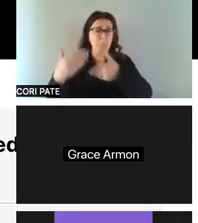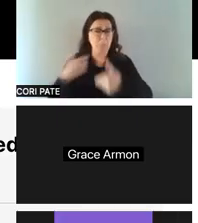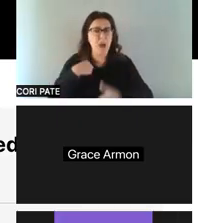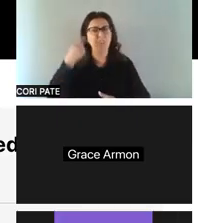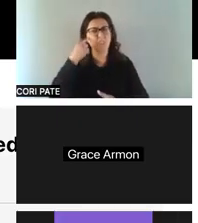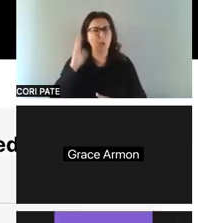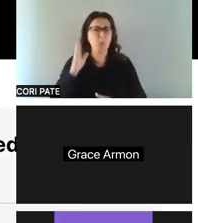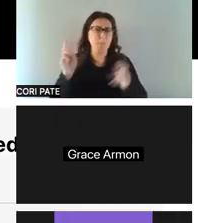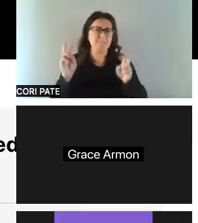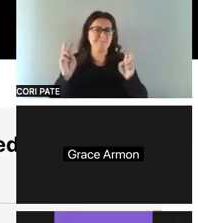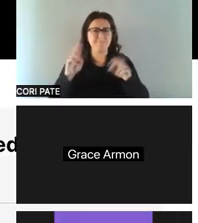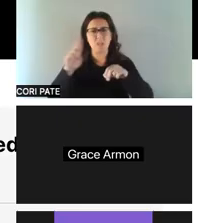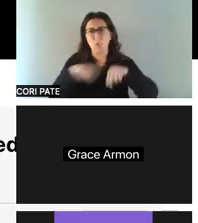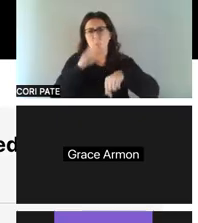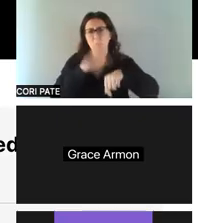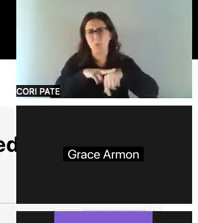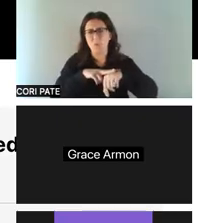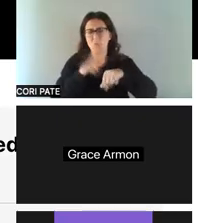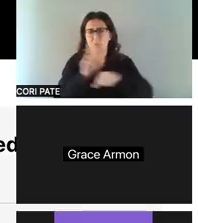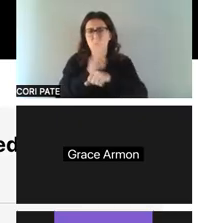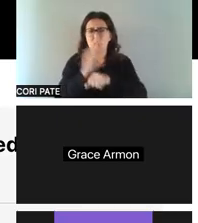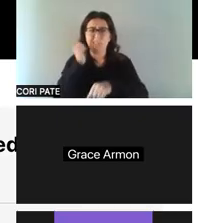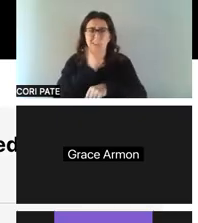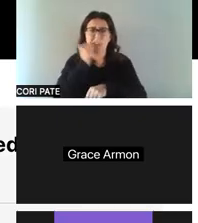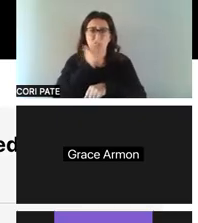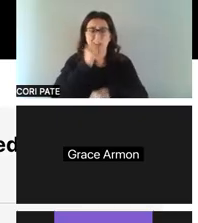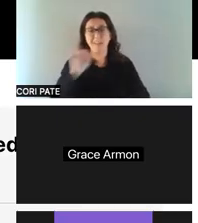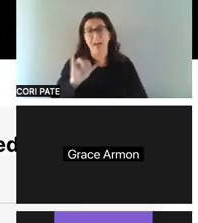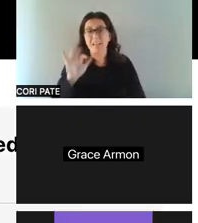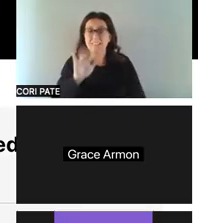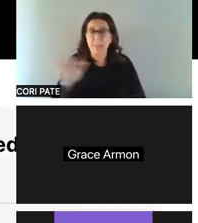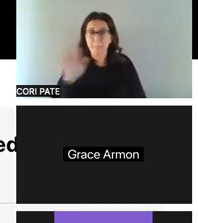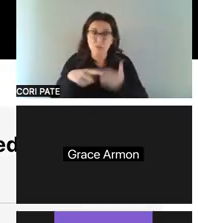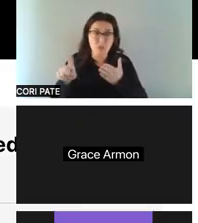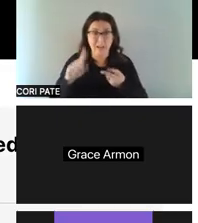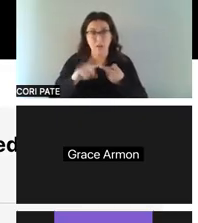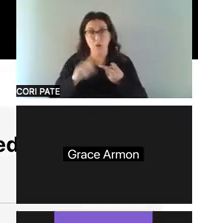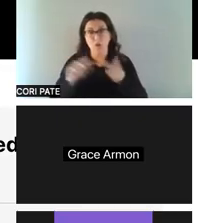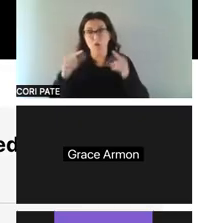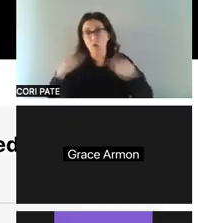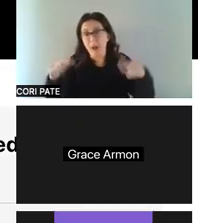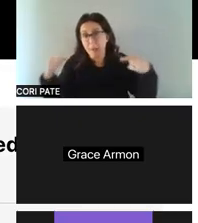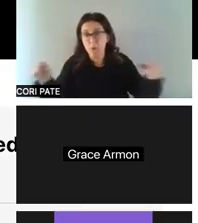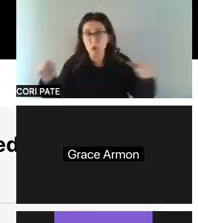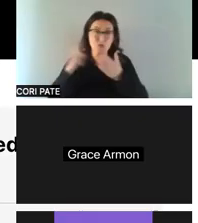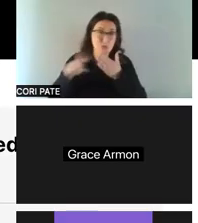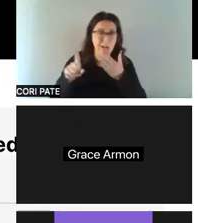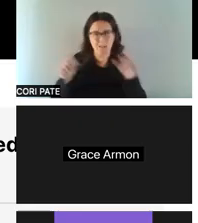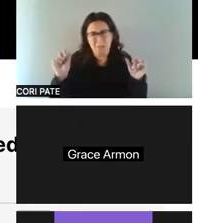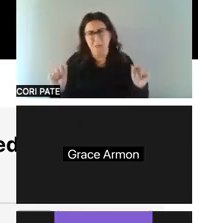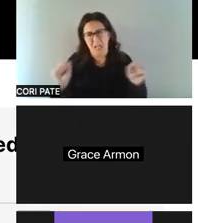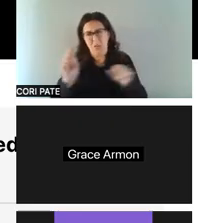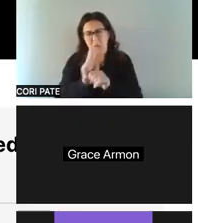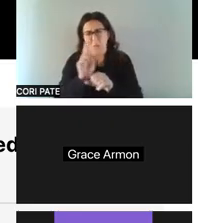be a normal thing to be used to help you in your day-to-day, similar to spell check or Grammarly or things like that, that can be utilized in a